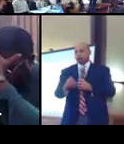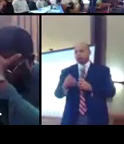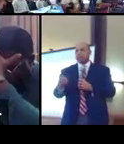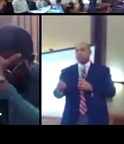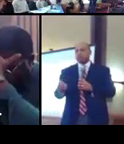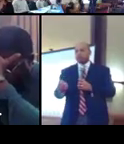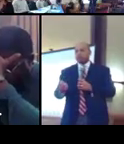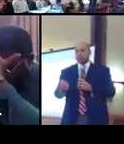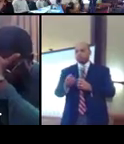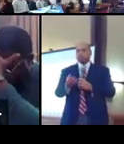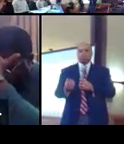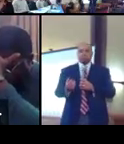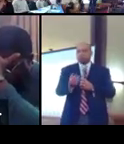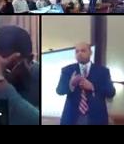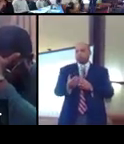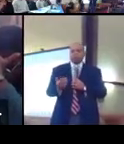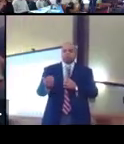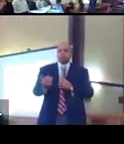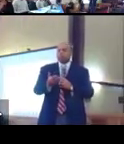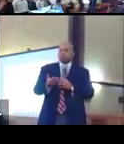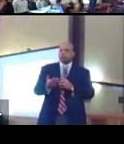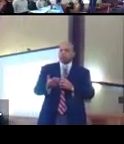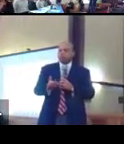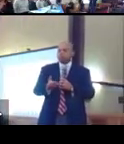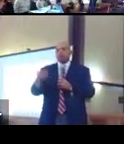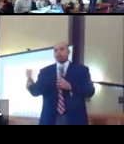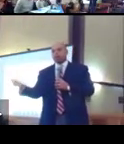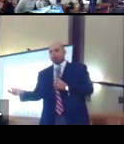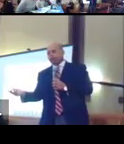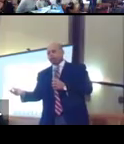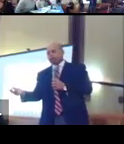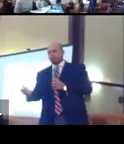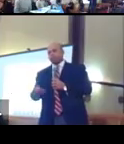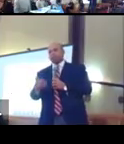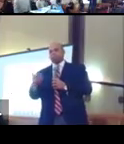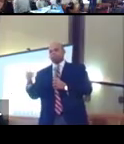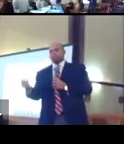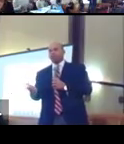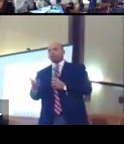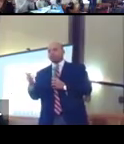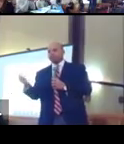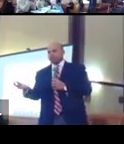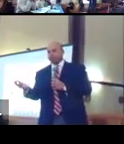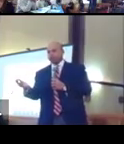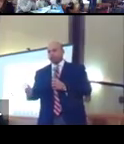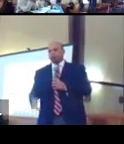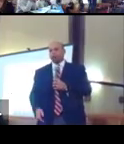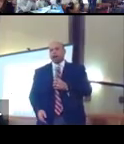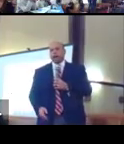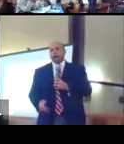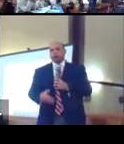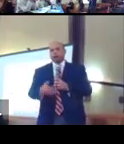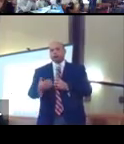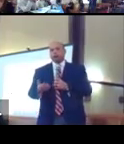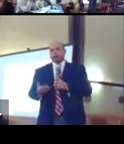million seed. So we just put the 10%, 20%, you got 300%.